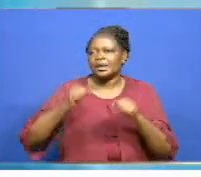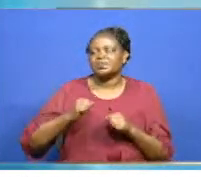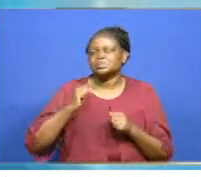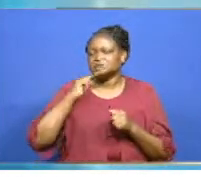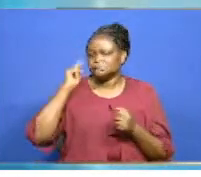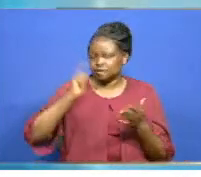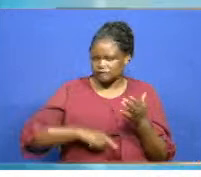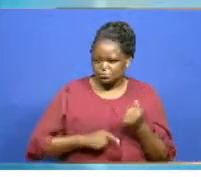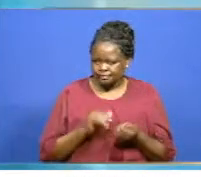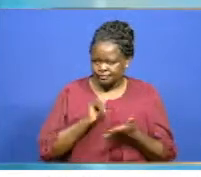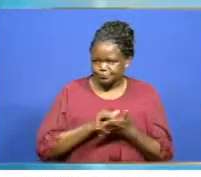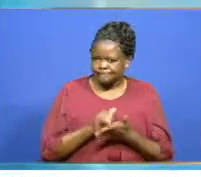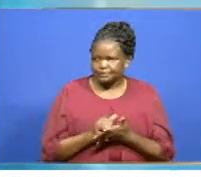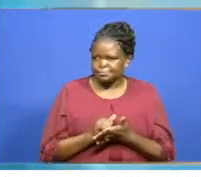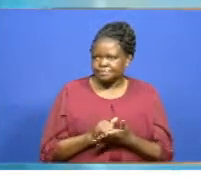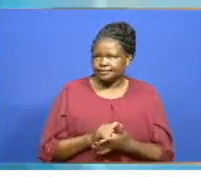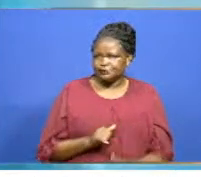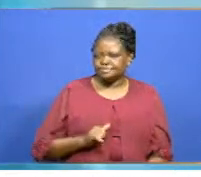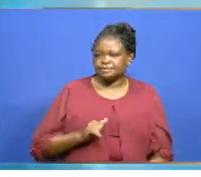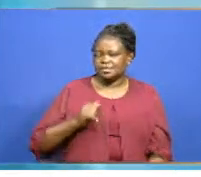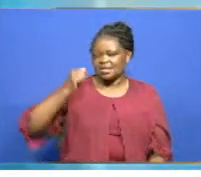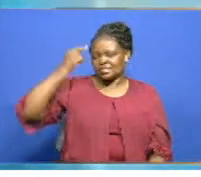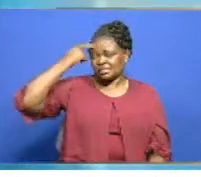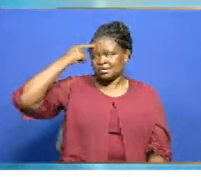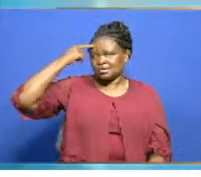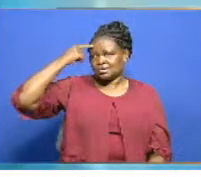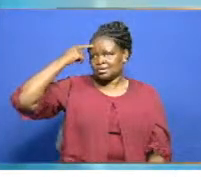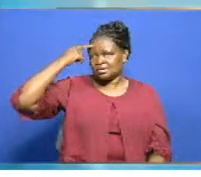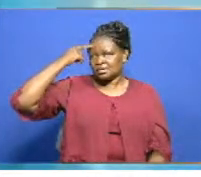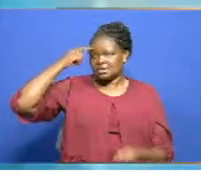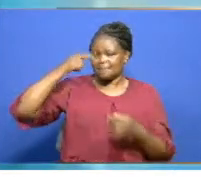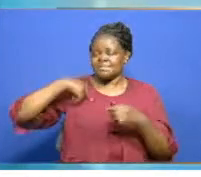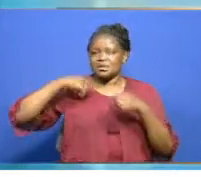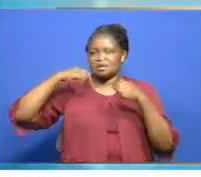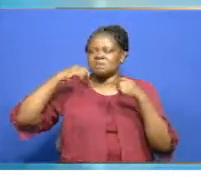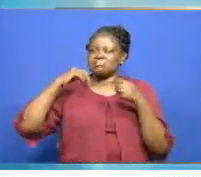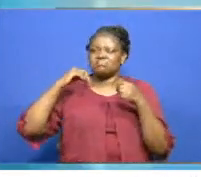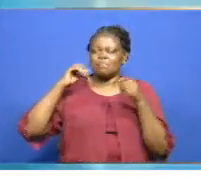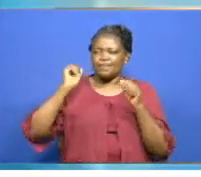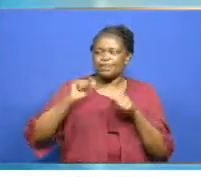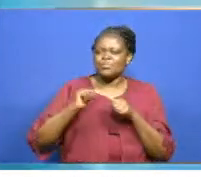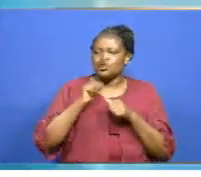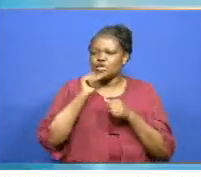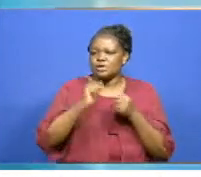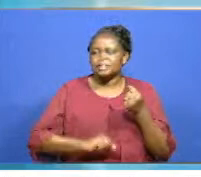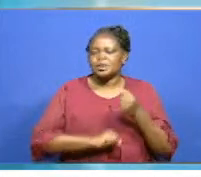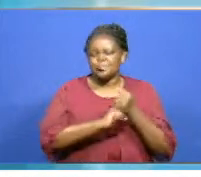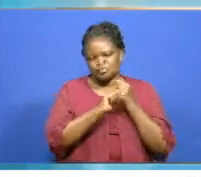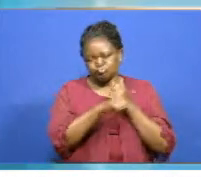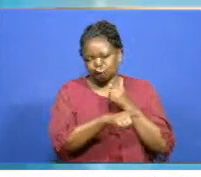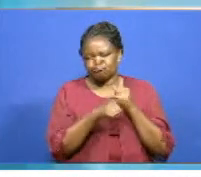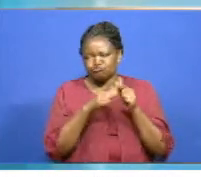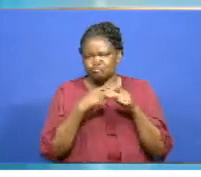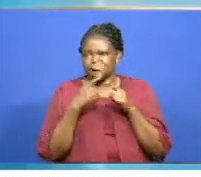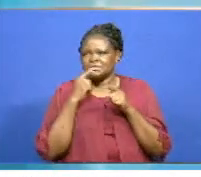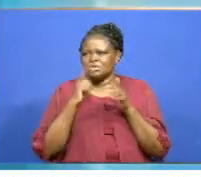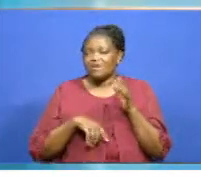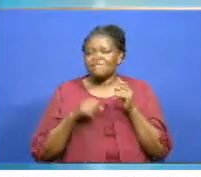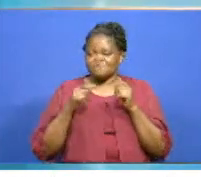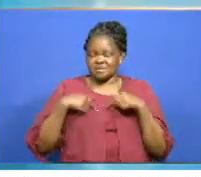this, I think, where I may disagree with Churchill is that it is, if I were Kitui, I would do the